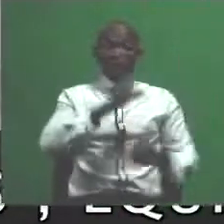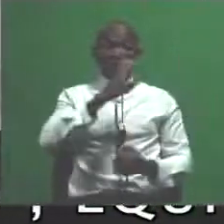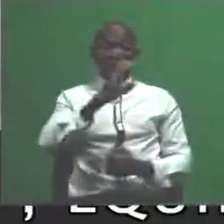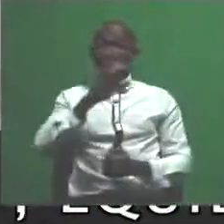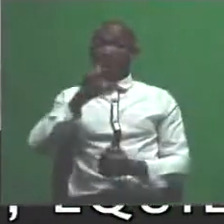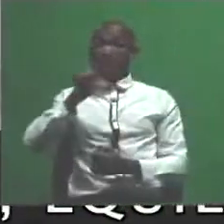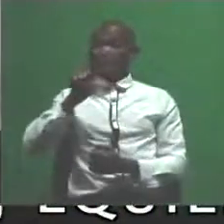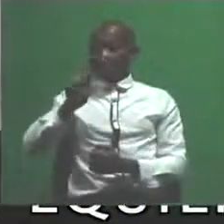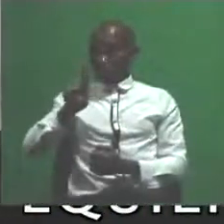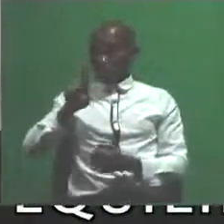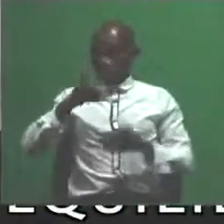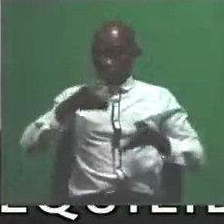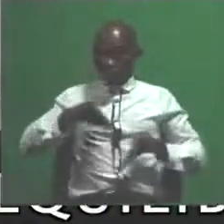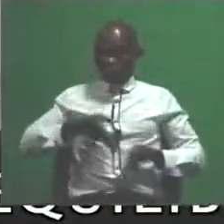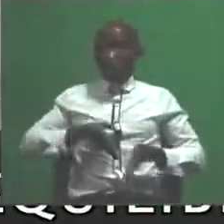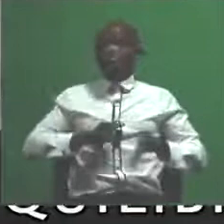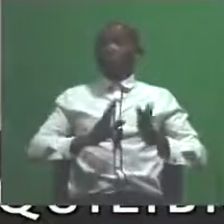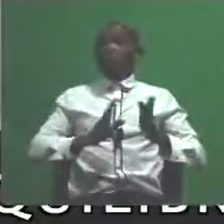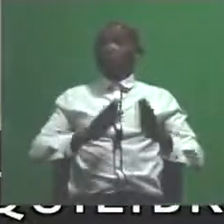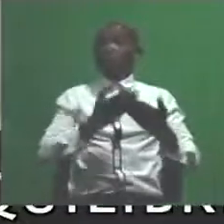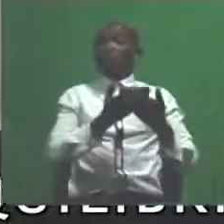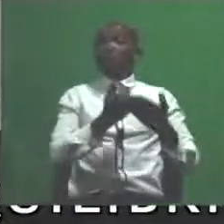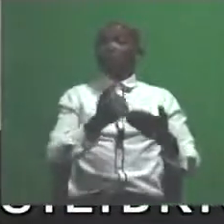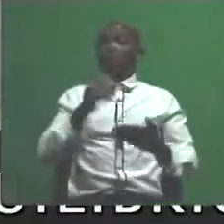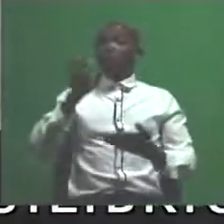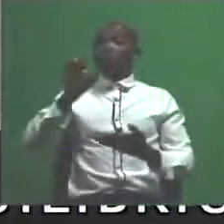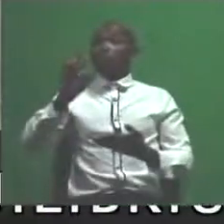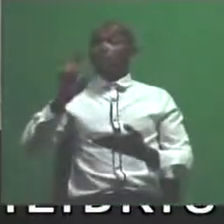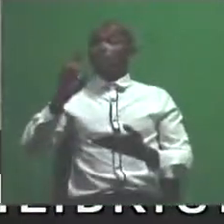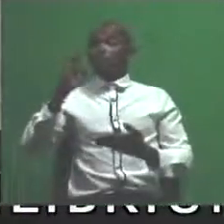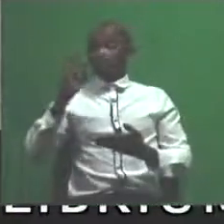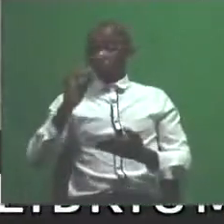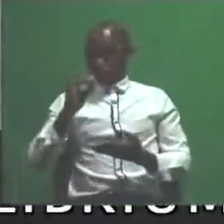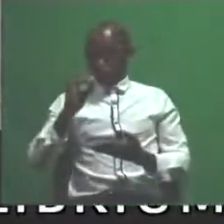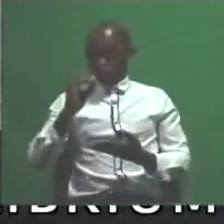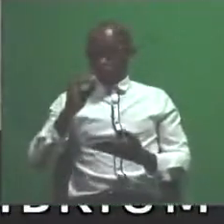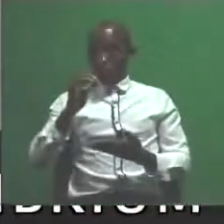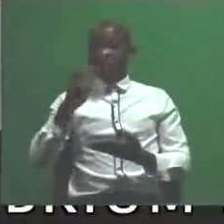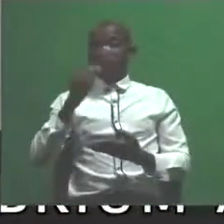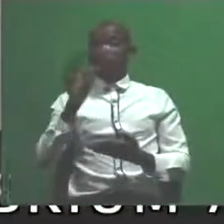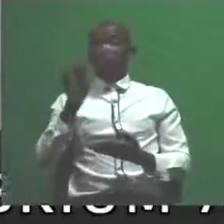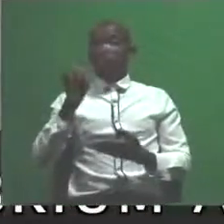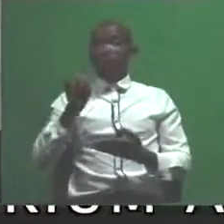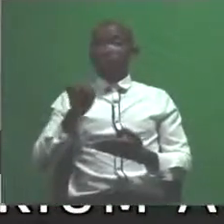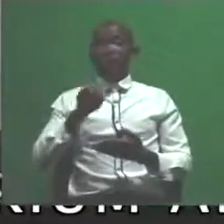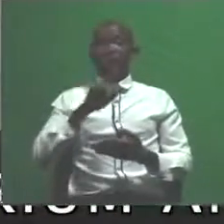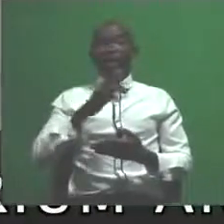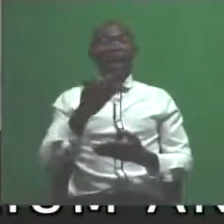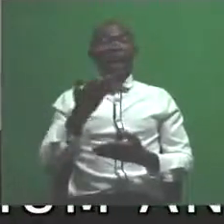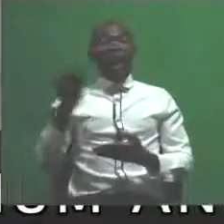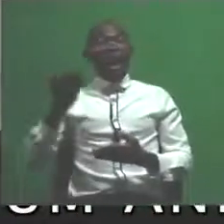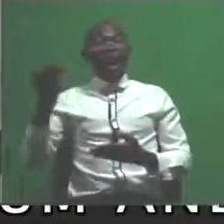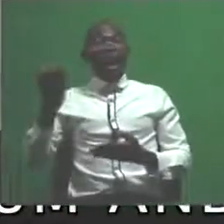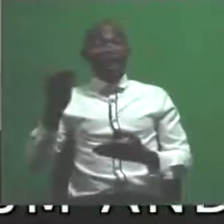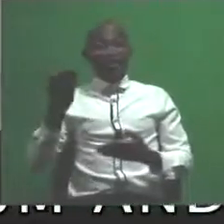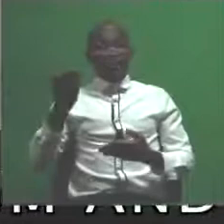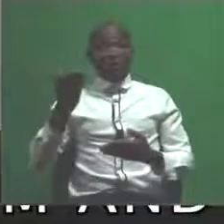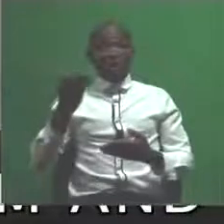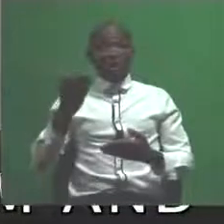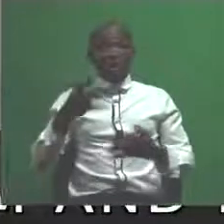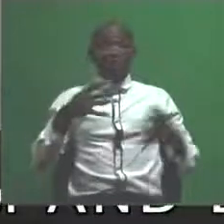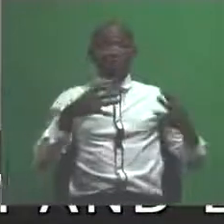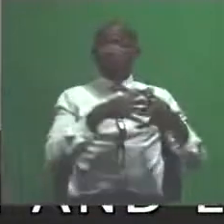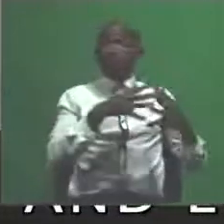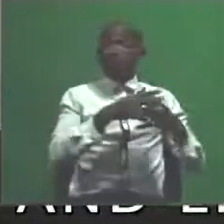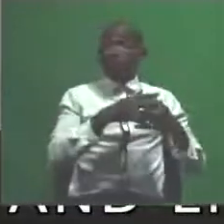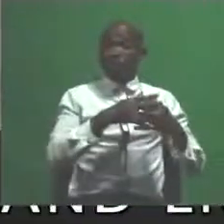our product, and because our reaction is exothermic, therefore the other energy or the other form of energy in the